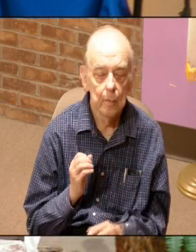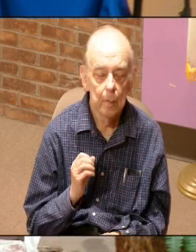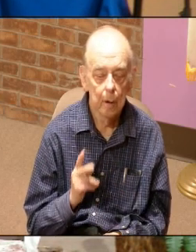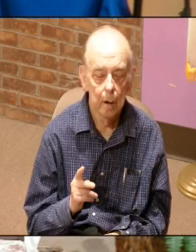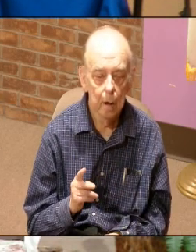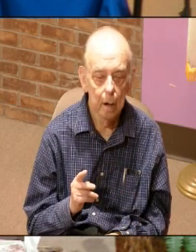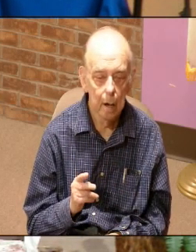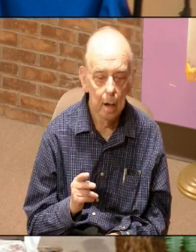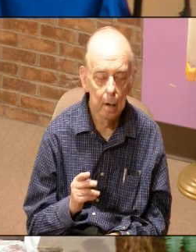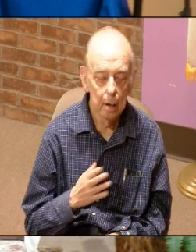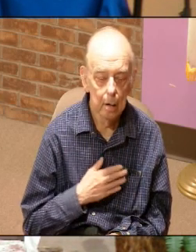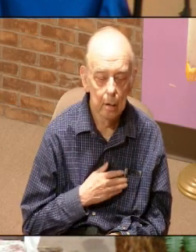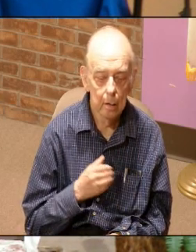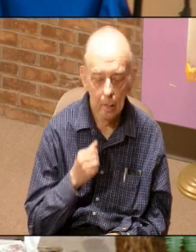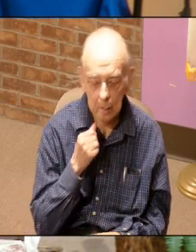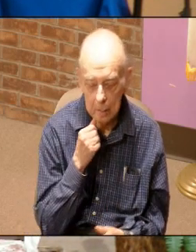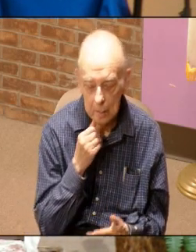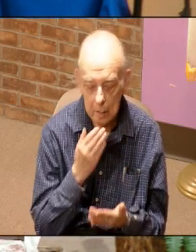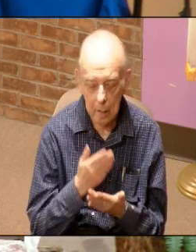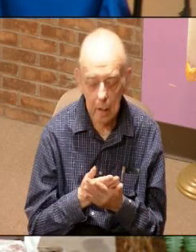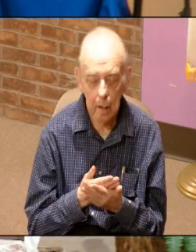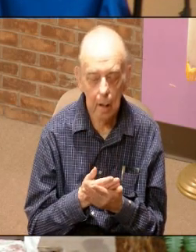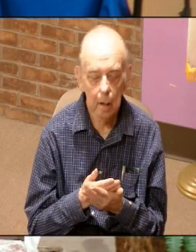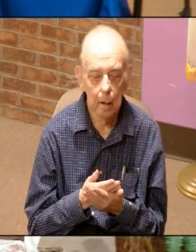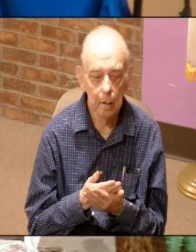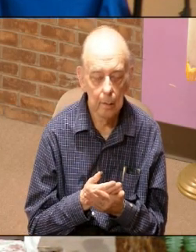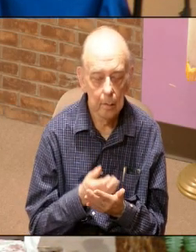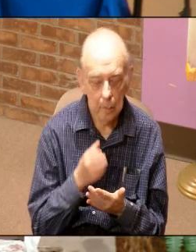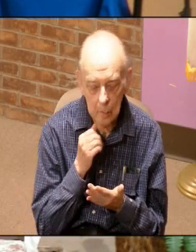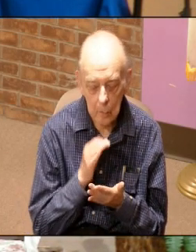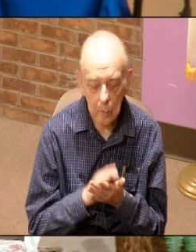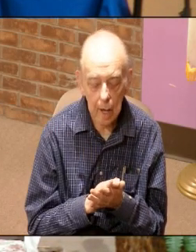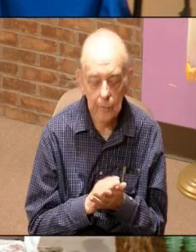so my daughter today is the wife of a pastor